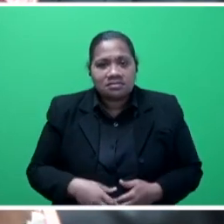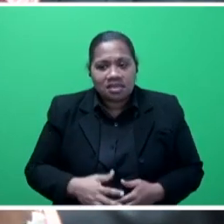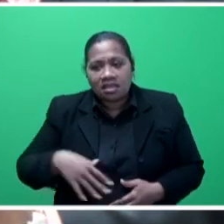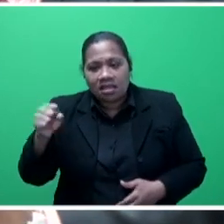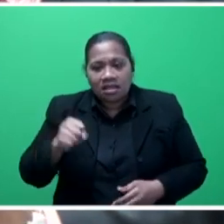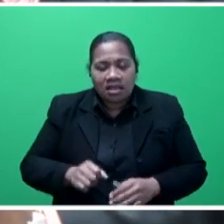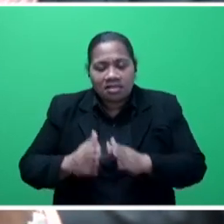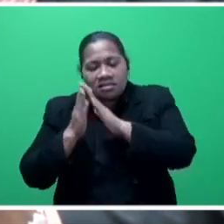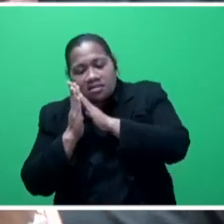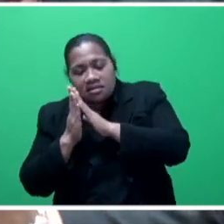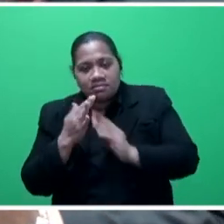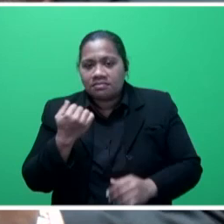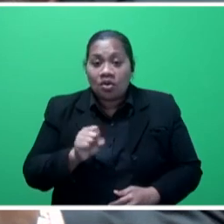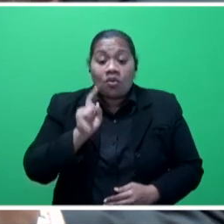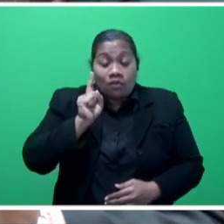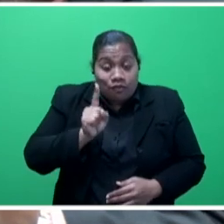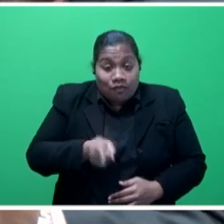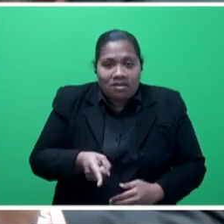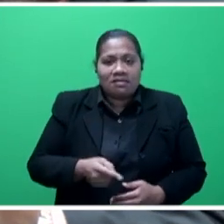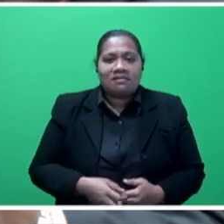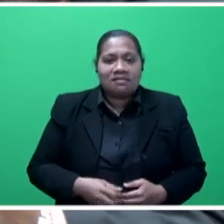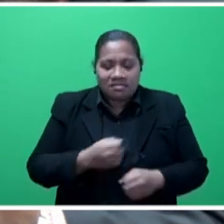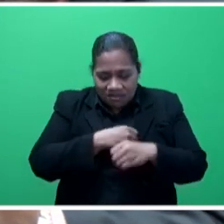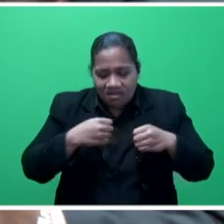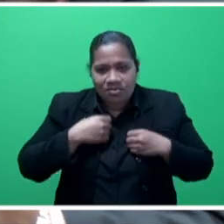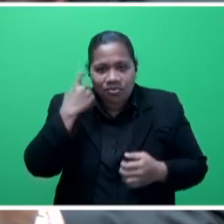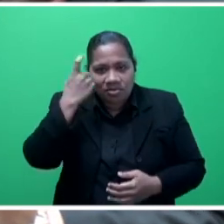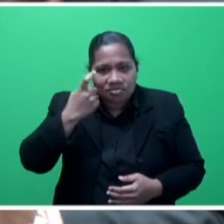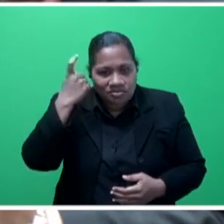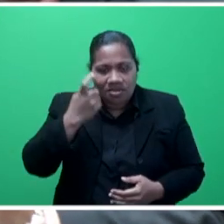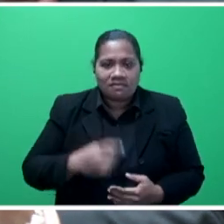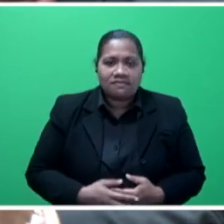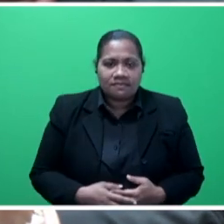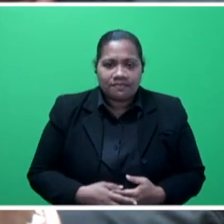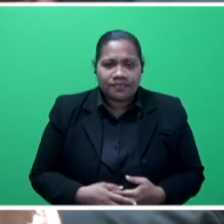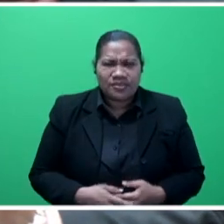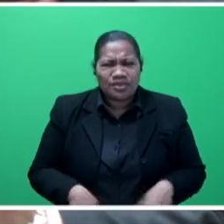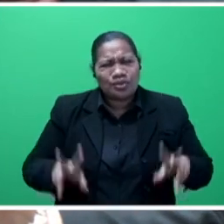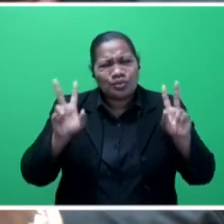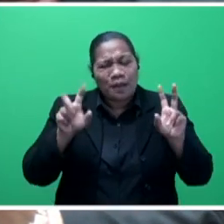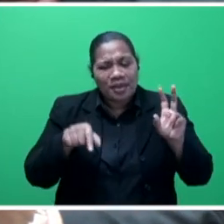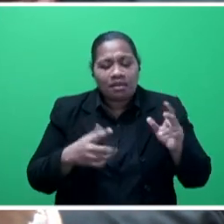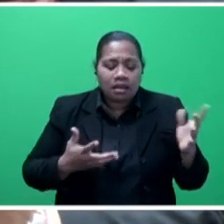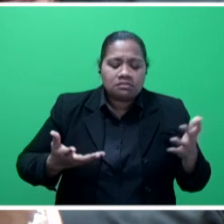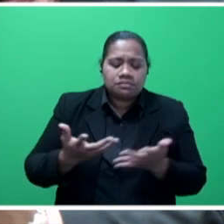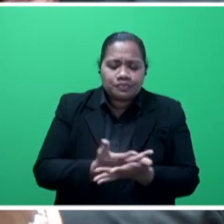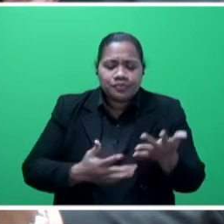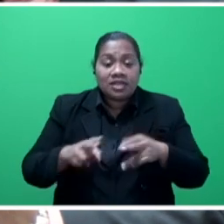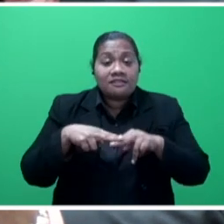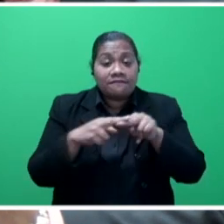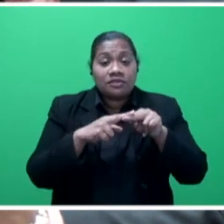take a nap. That is a concern. This topic was discussed at Fiji